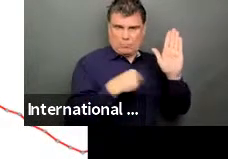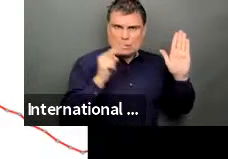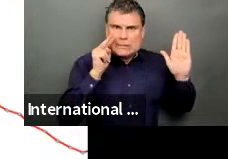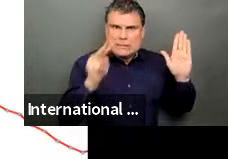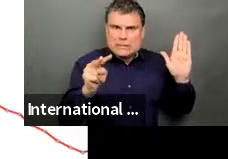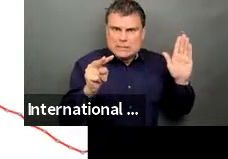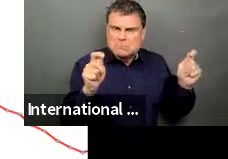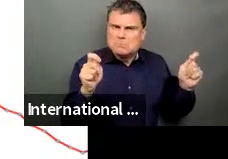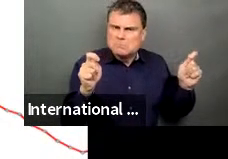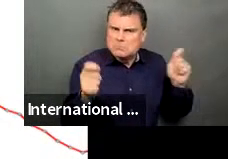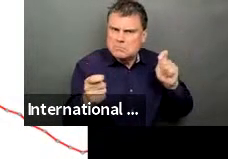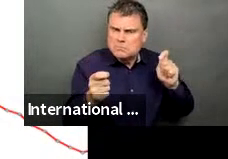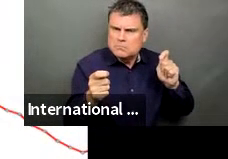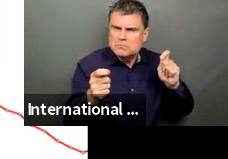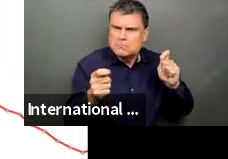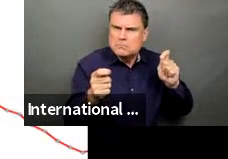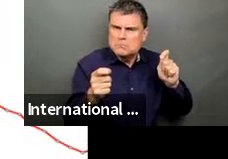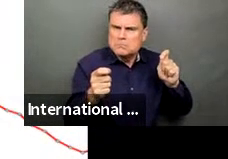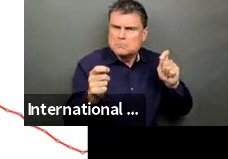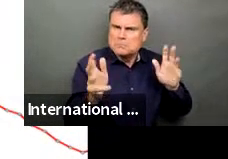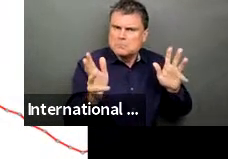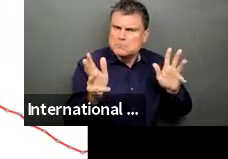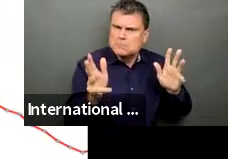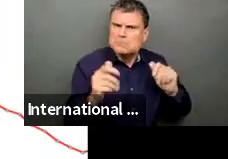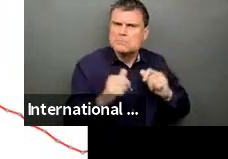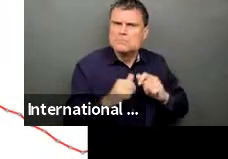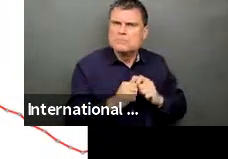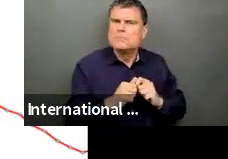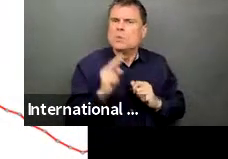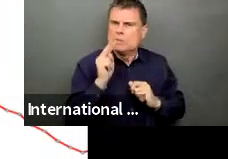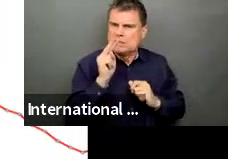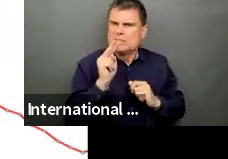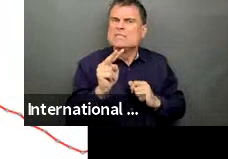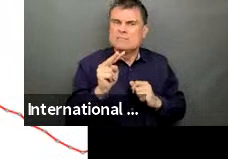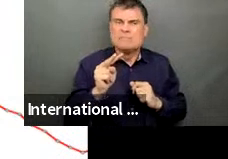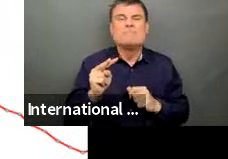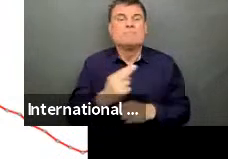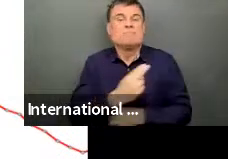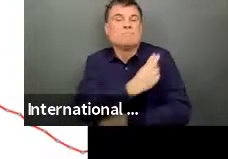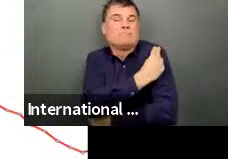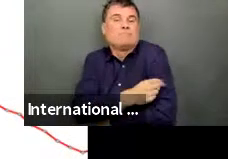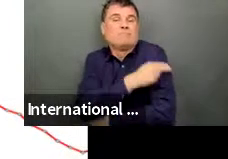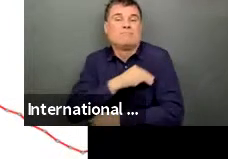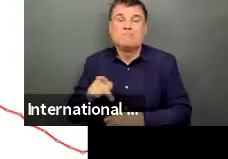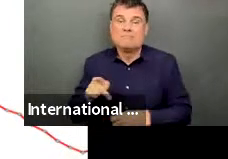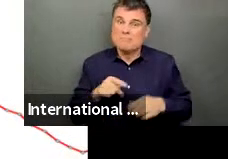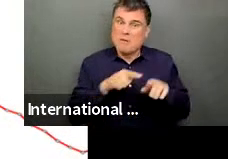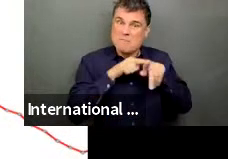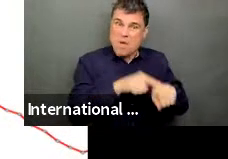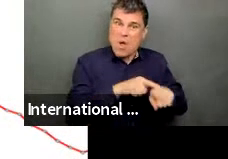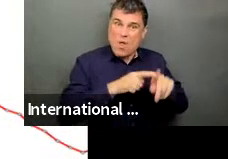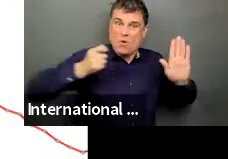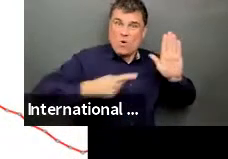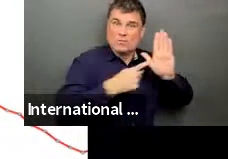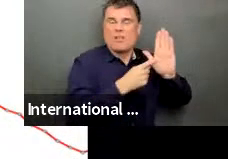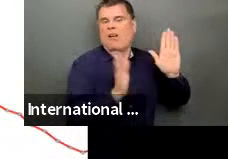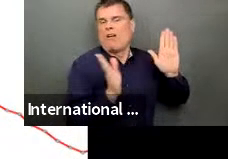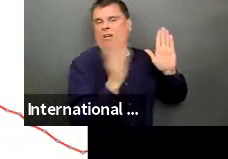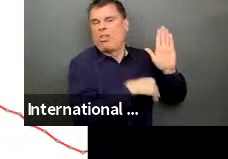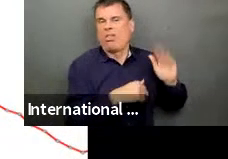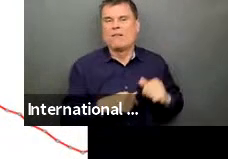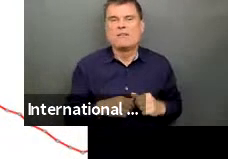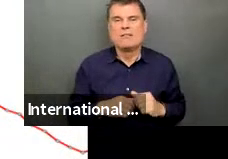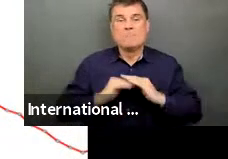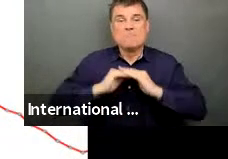And frequent cases of doctors violating the ban were not reported, nor were the doctors punished.